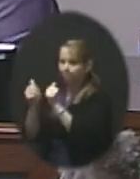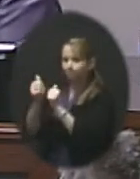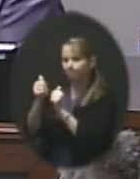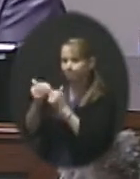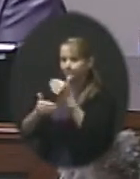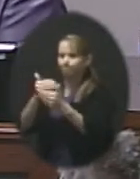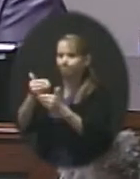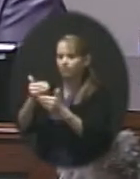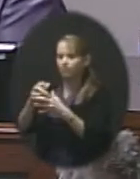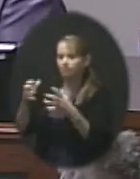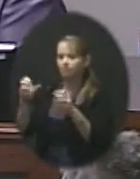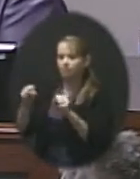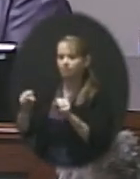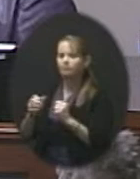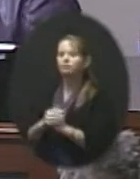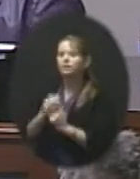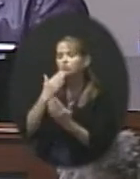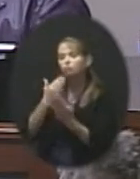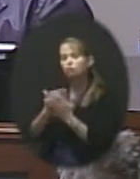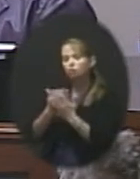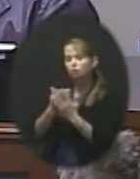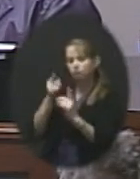So I think that's a good point to make from our team.